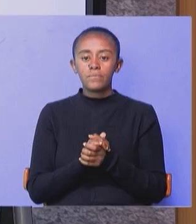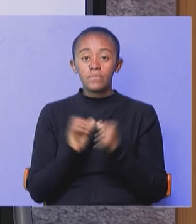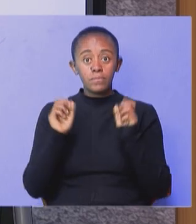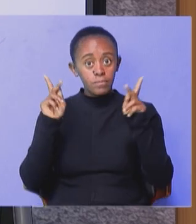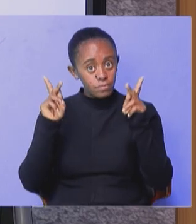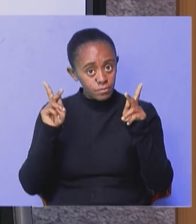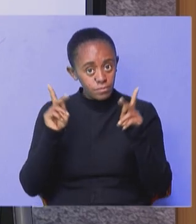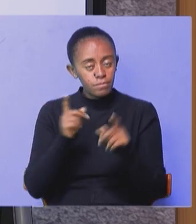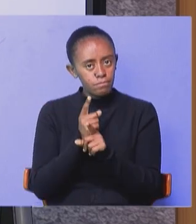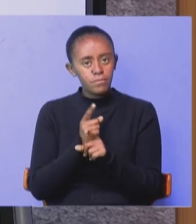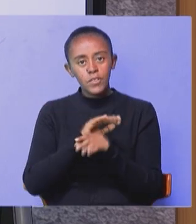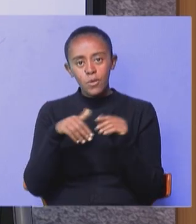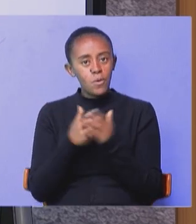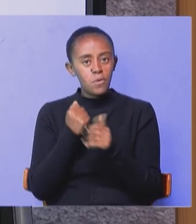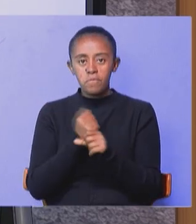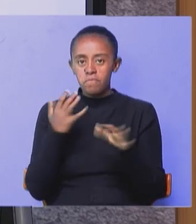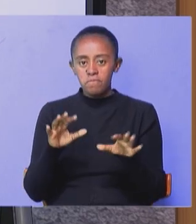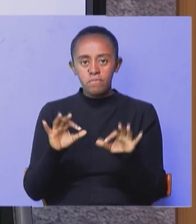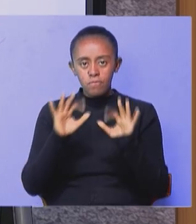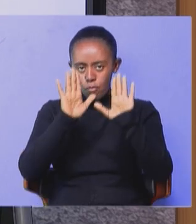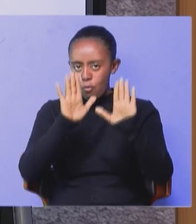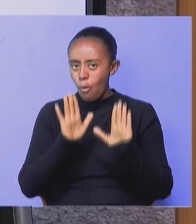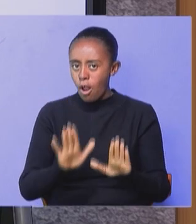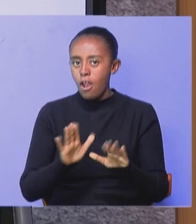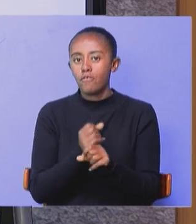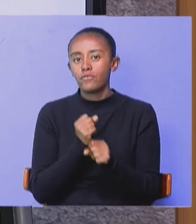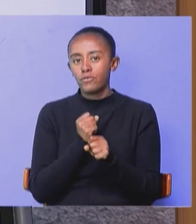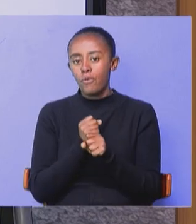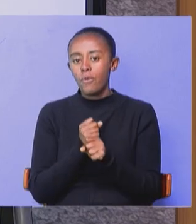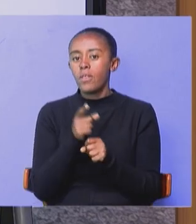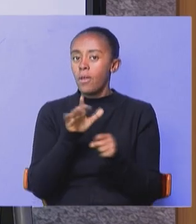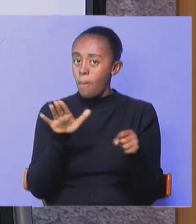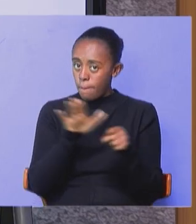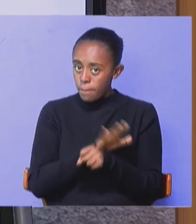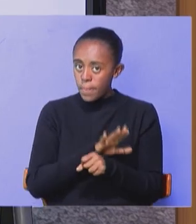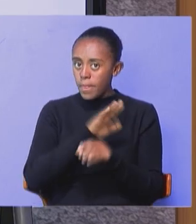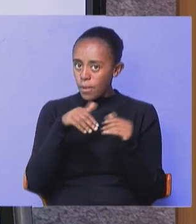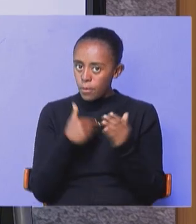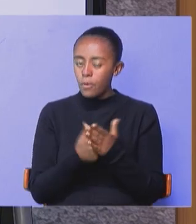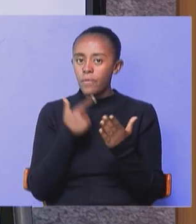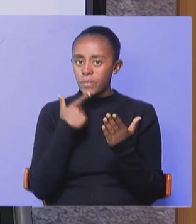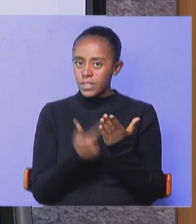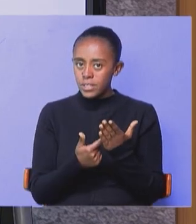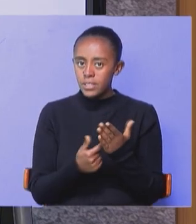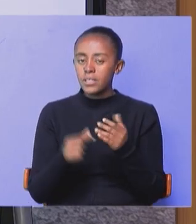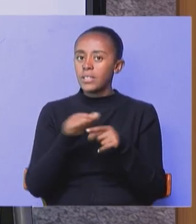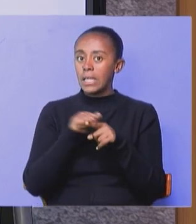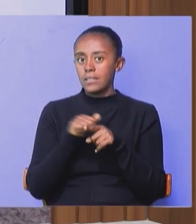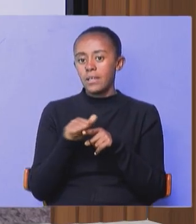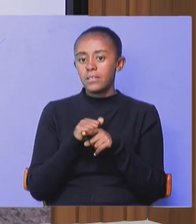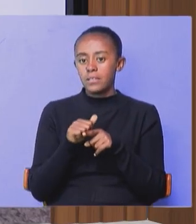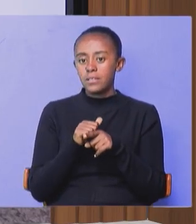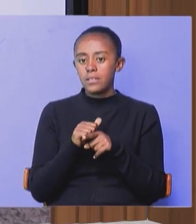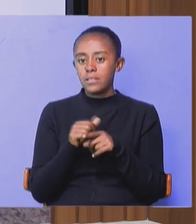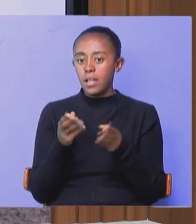Okay, I'm sure you all did a wonderful job of completing all of these exercises.